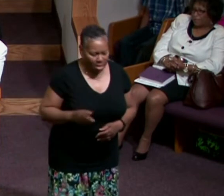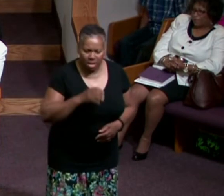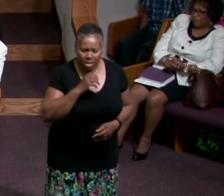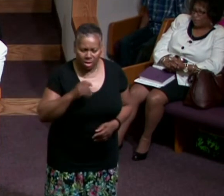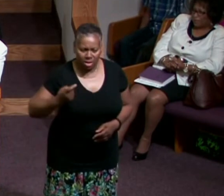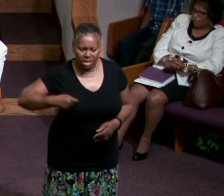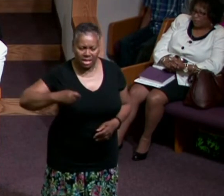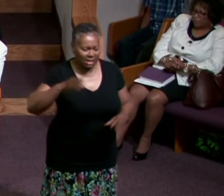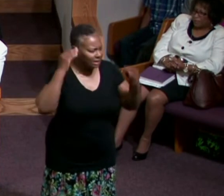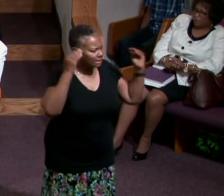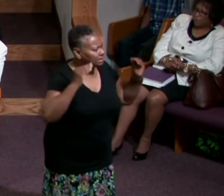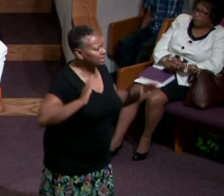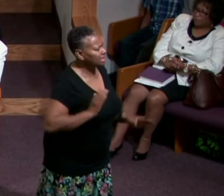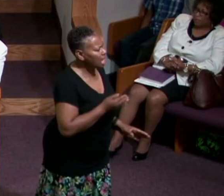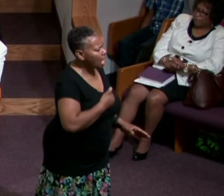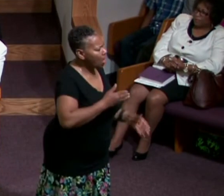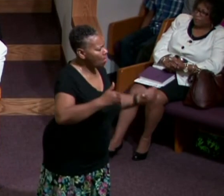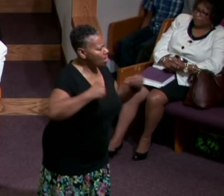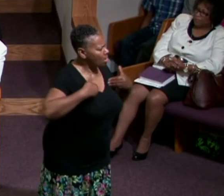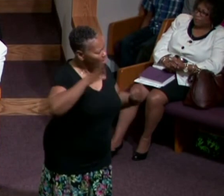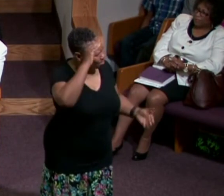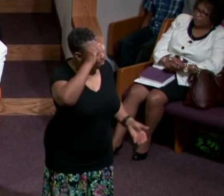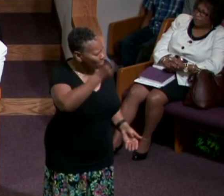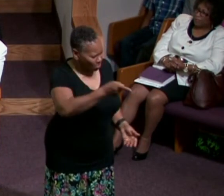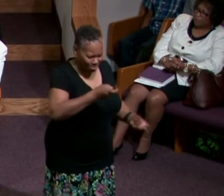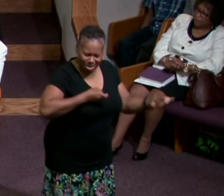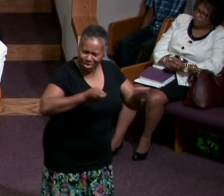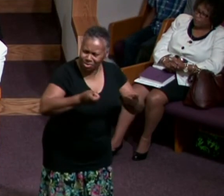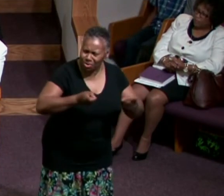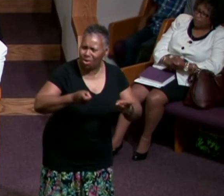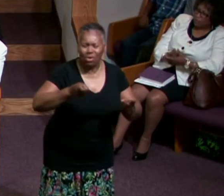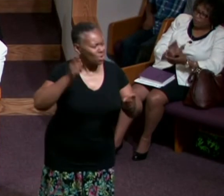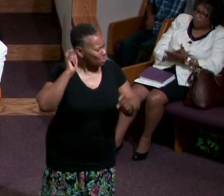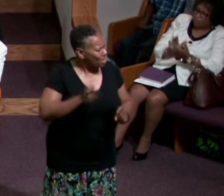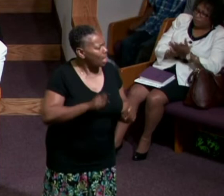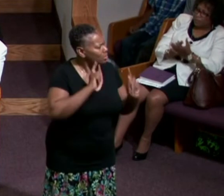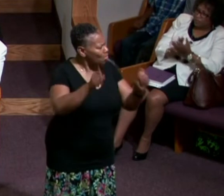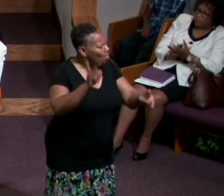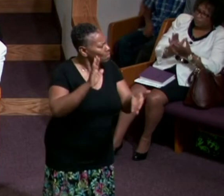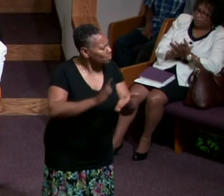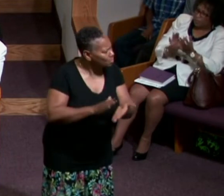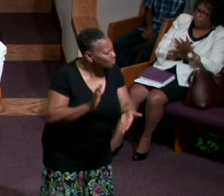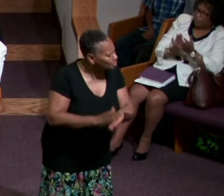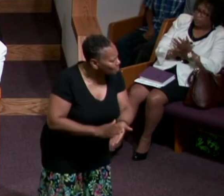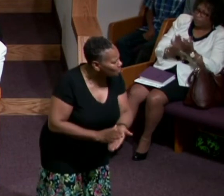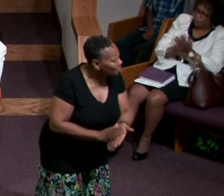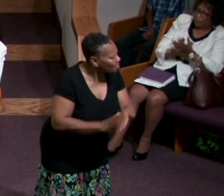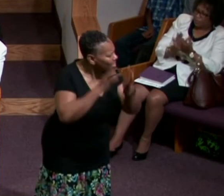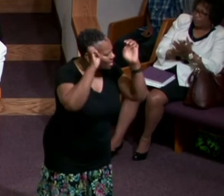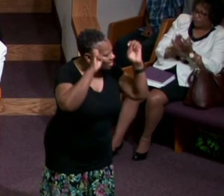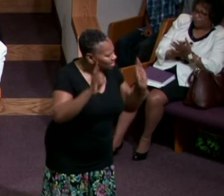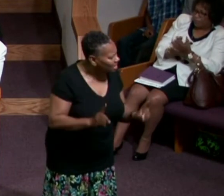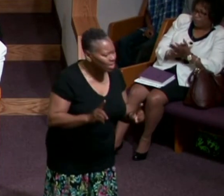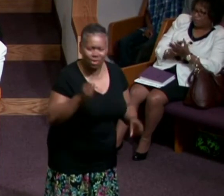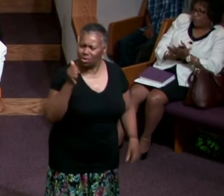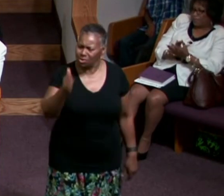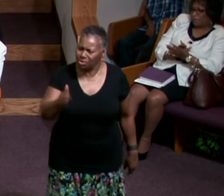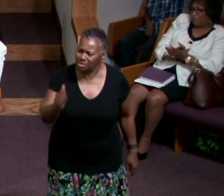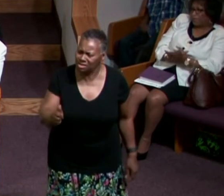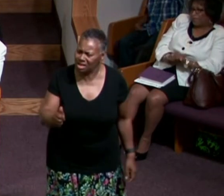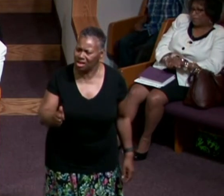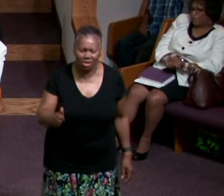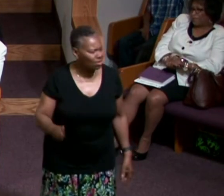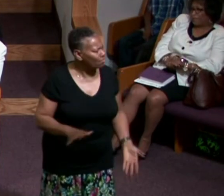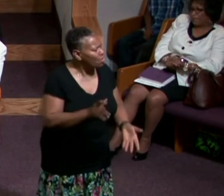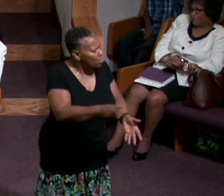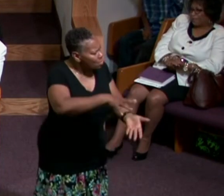going to be in control, then you got to go to school. You got to educate yourself. You got to stand up and be a man. You got to learn